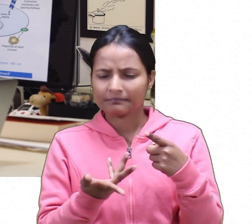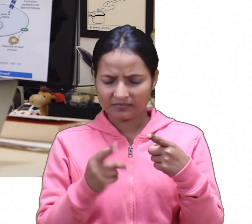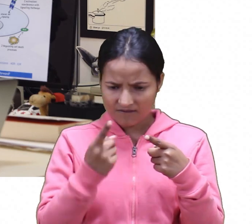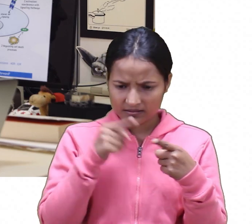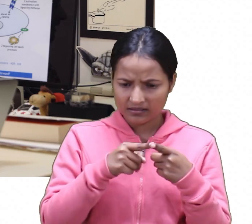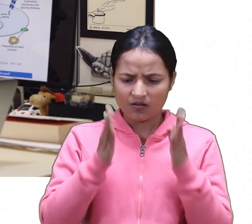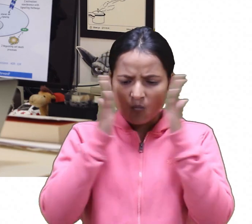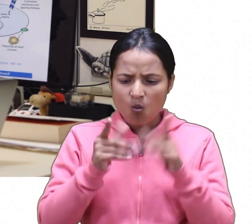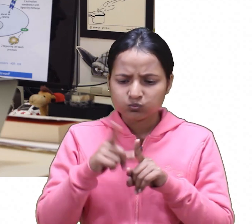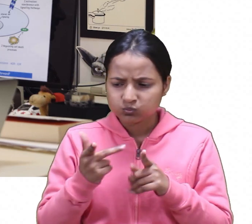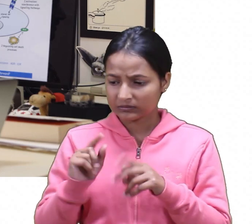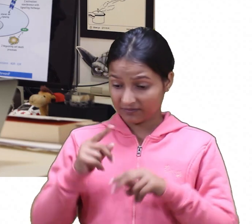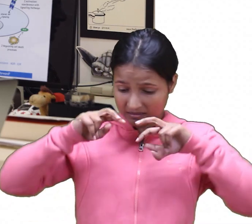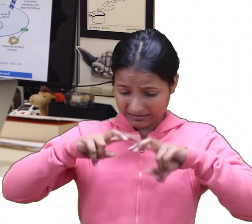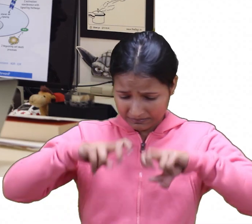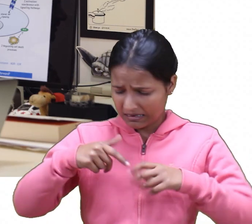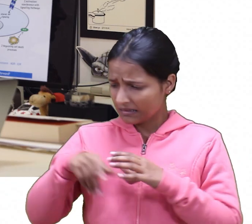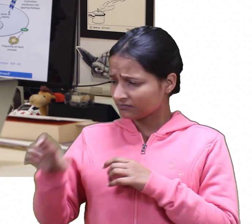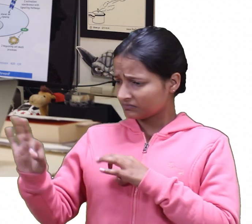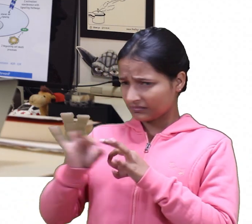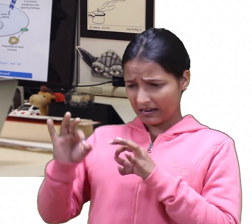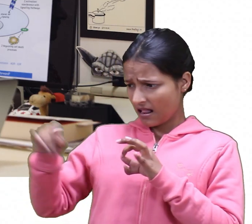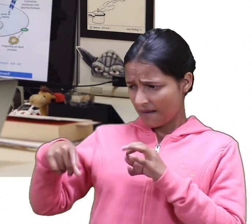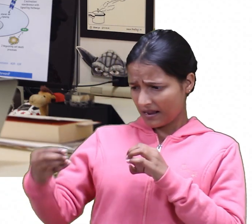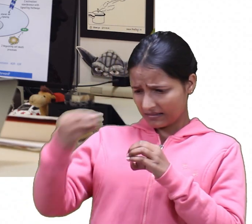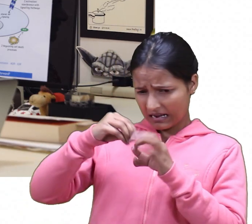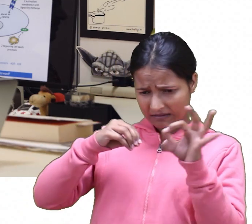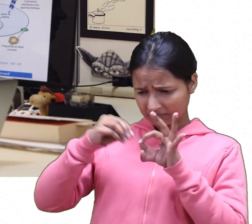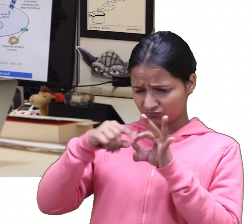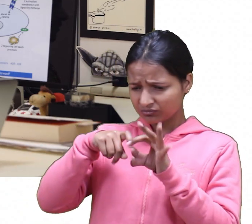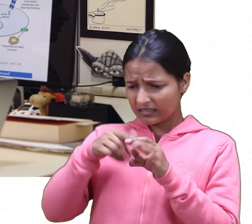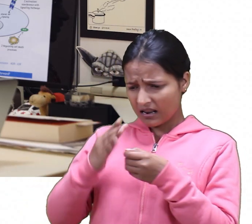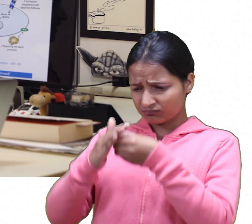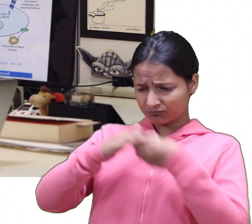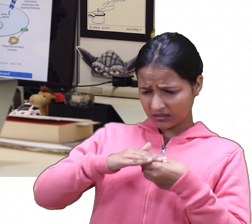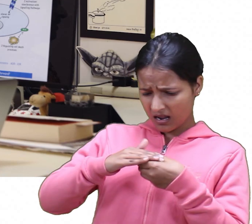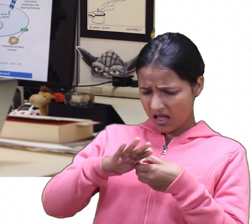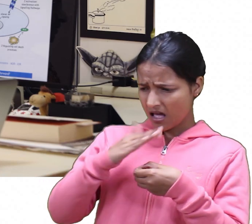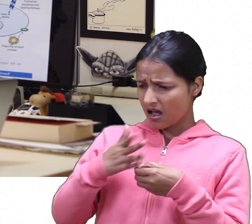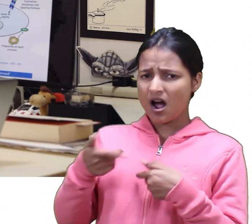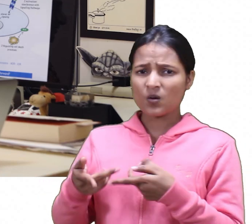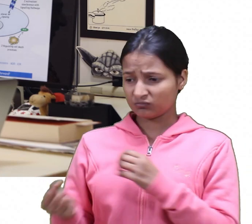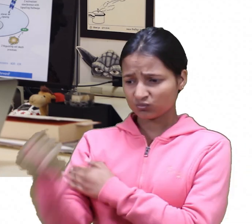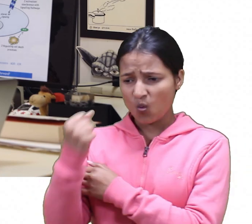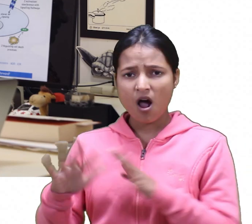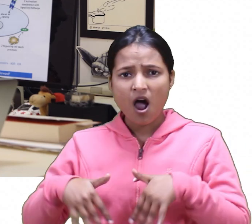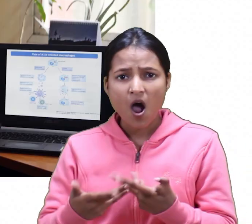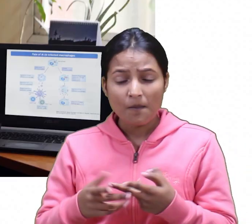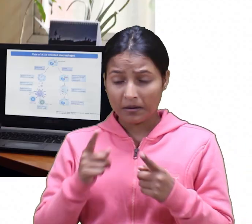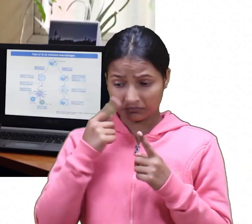second, what are the mechanisms it develops to become resistant to known anti-tuberculosis